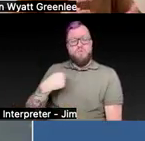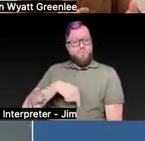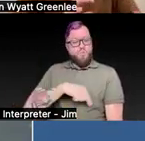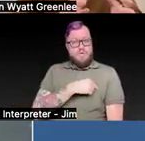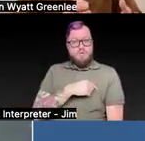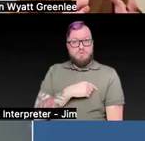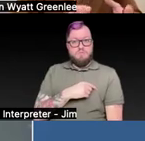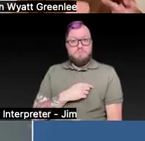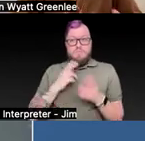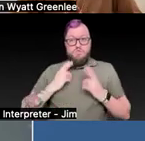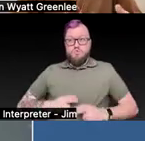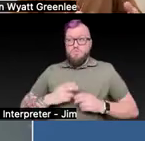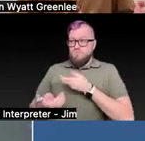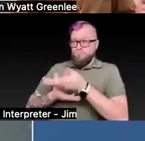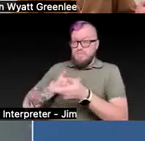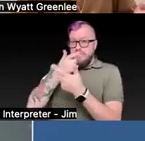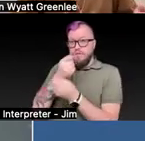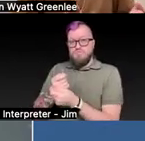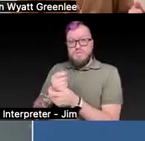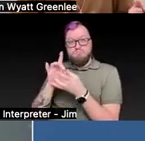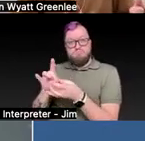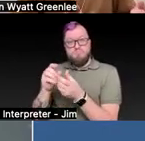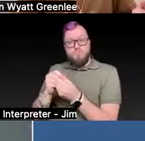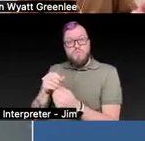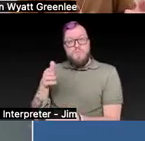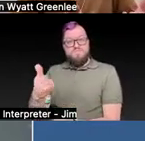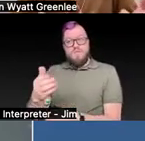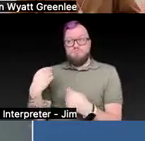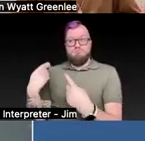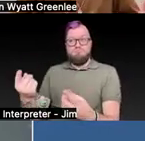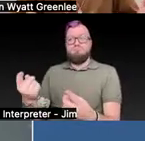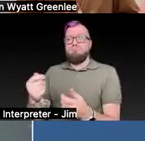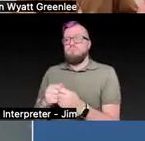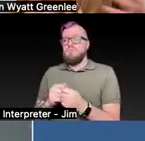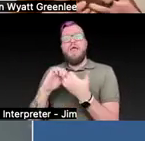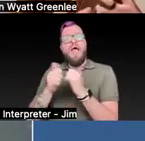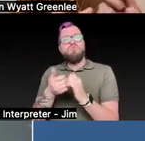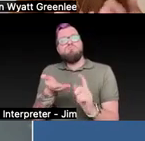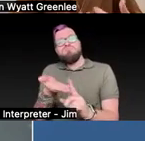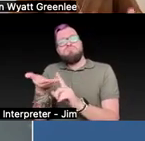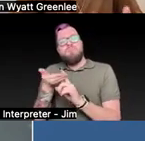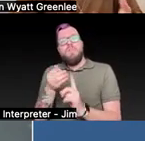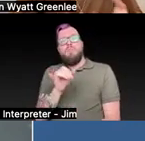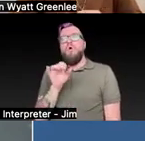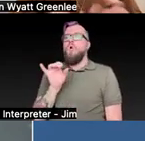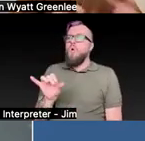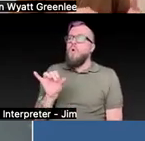this interesting history with this fish and as a way of getting people on board with the idea of thinking about it as something that has historically